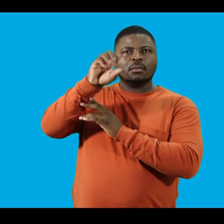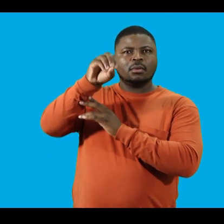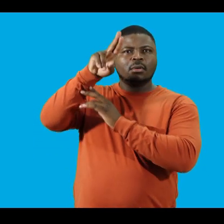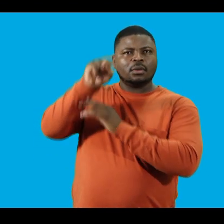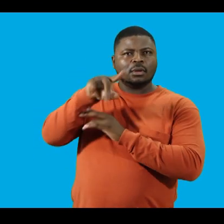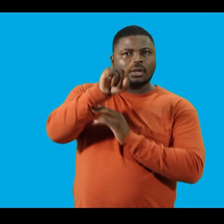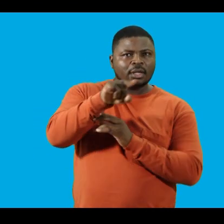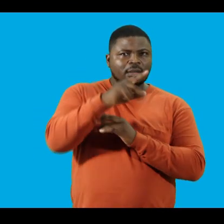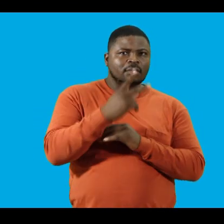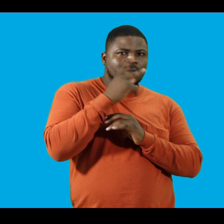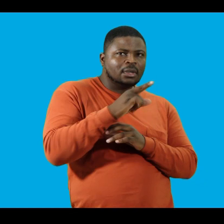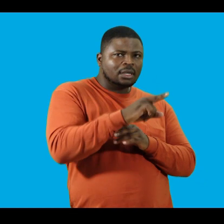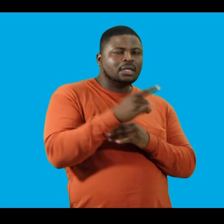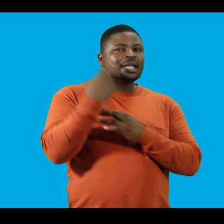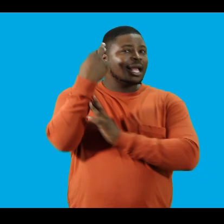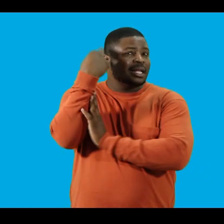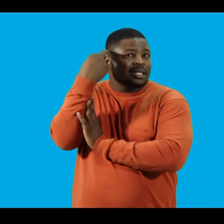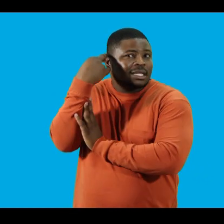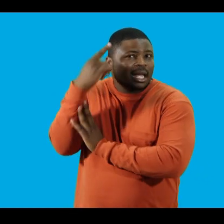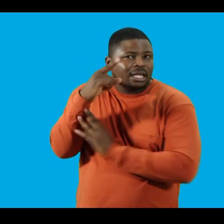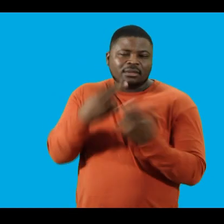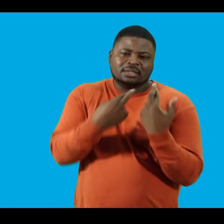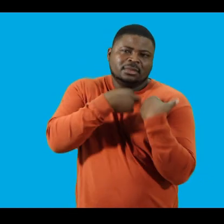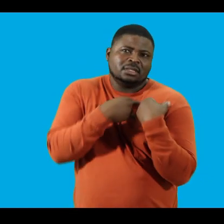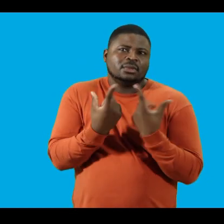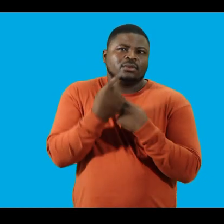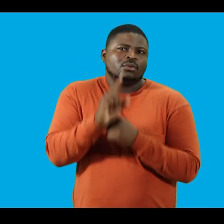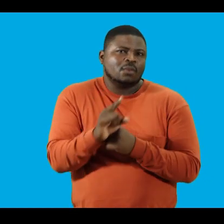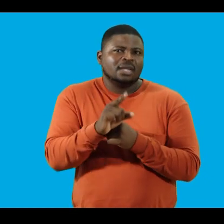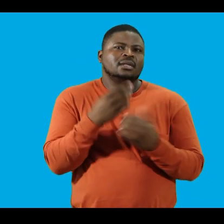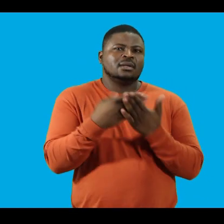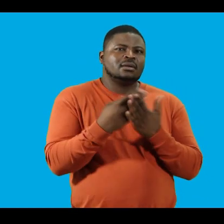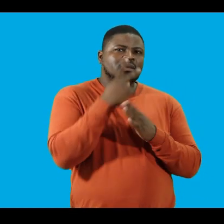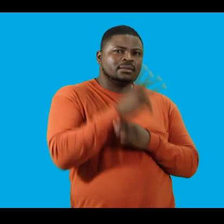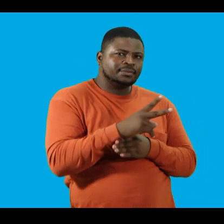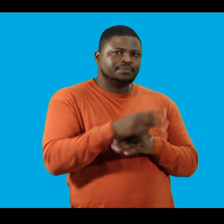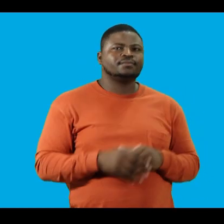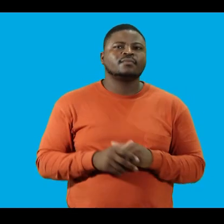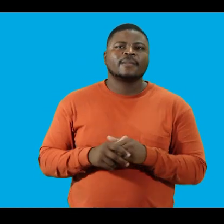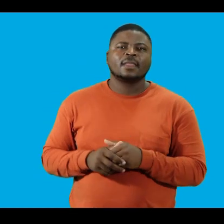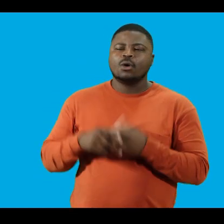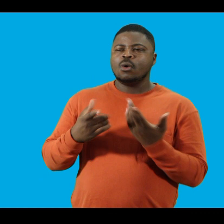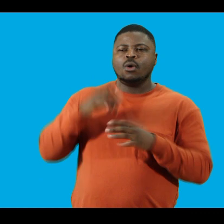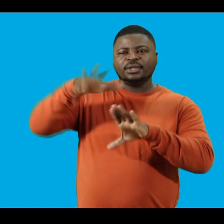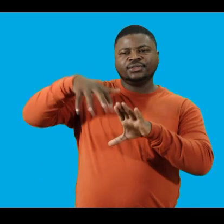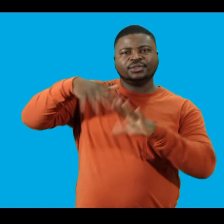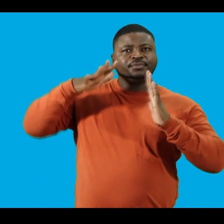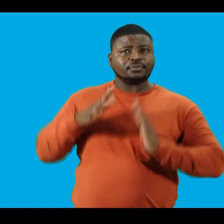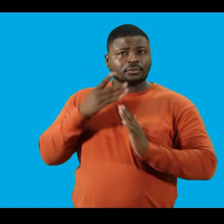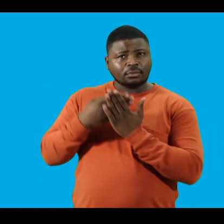she is a clerk or a cashier. So again, write down